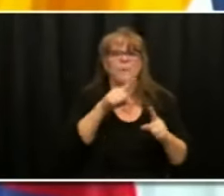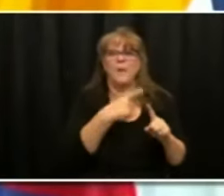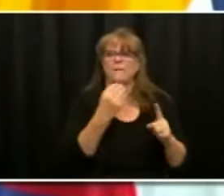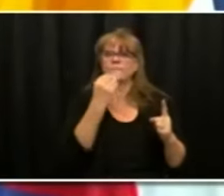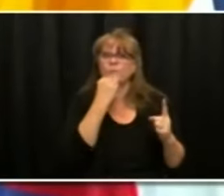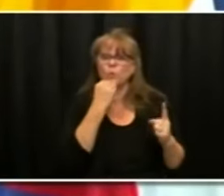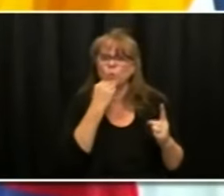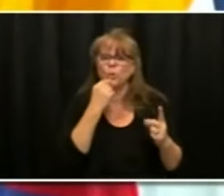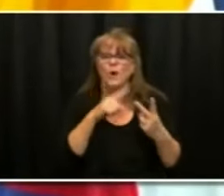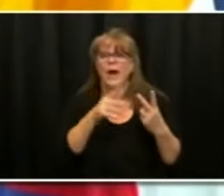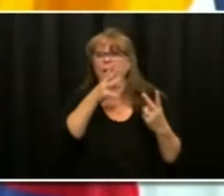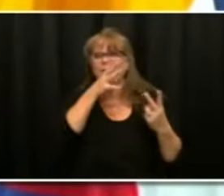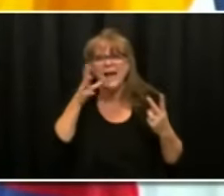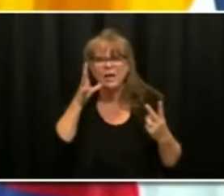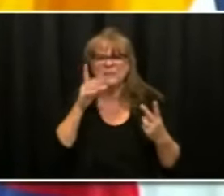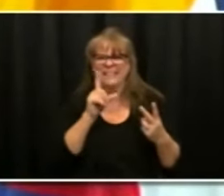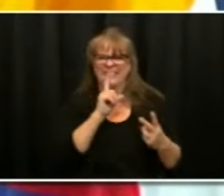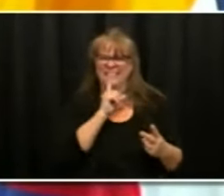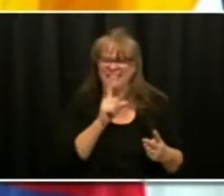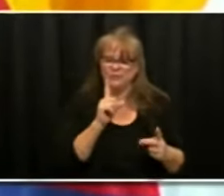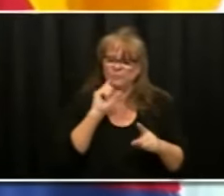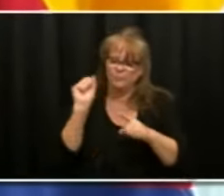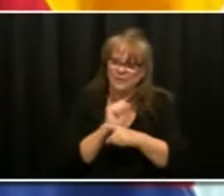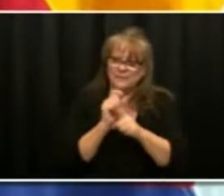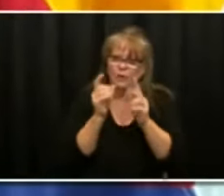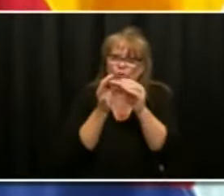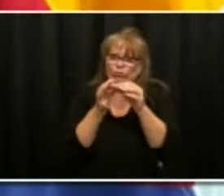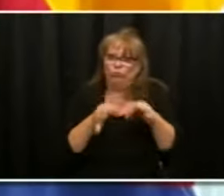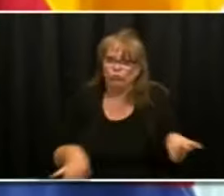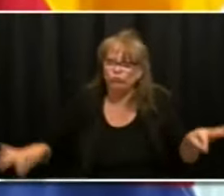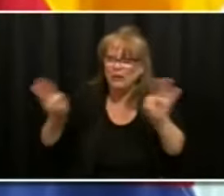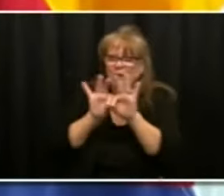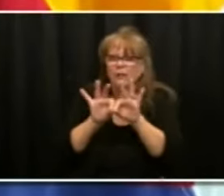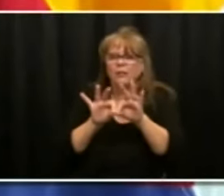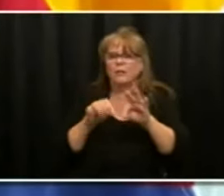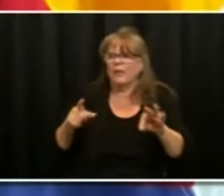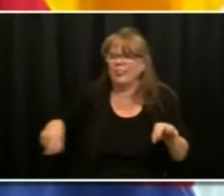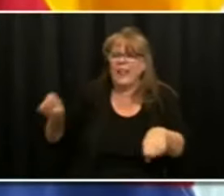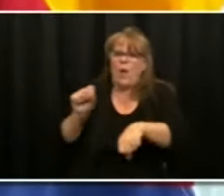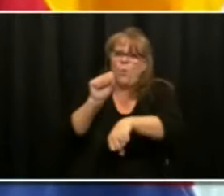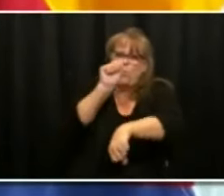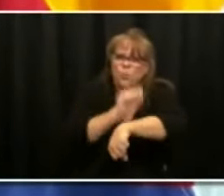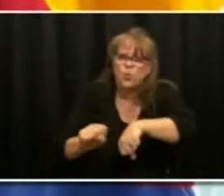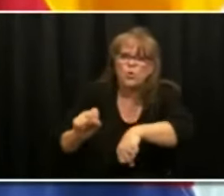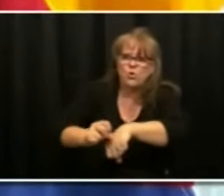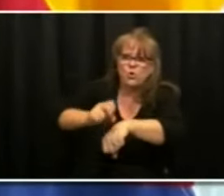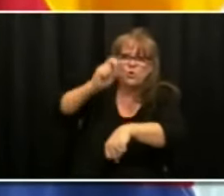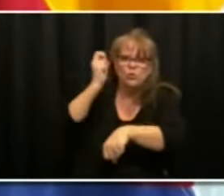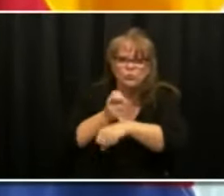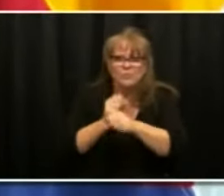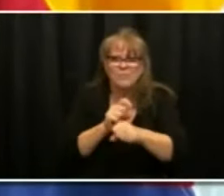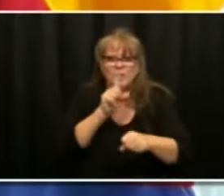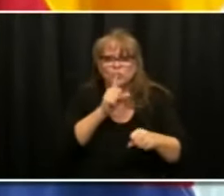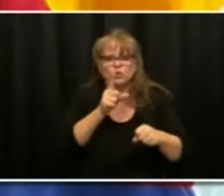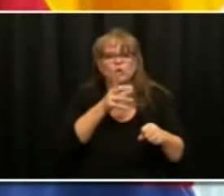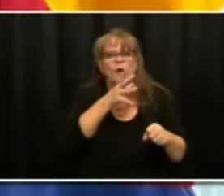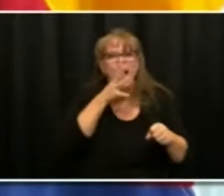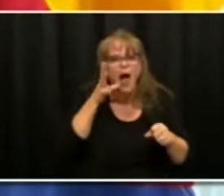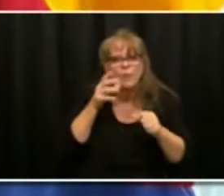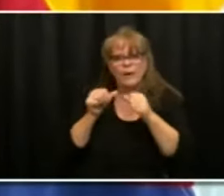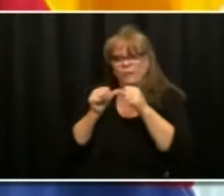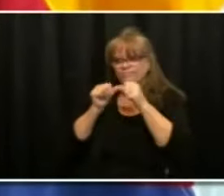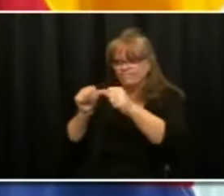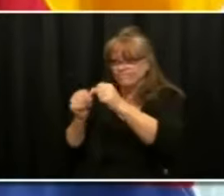infrastructure, our teams have been working tirelessly to make sure that agriculture stays open for business, that we keep workers